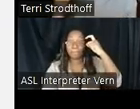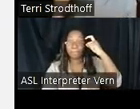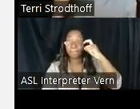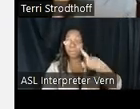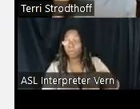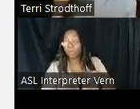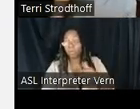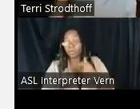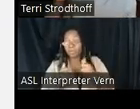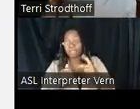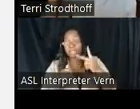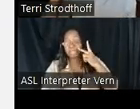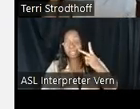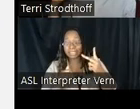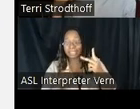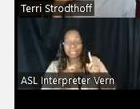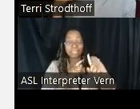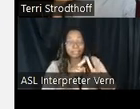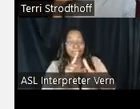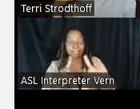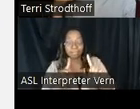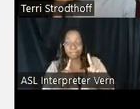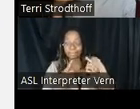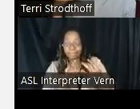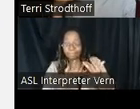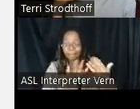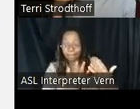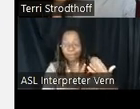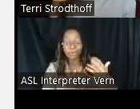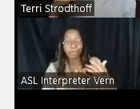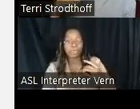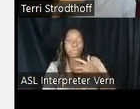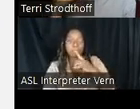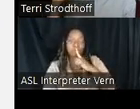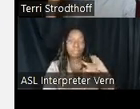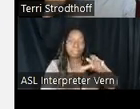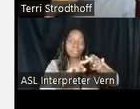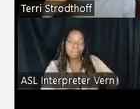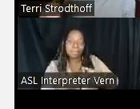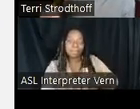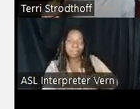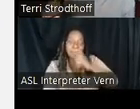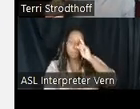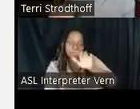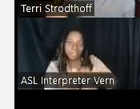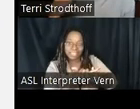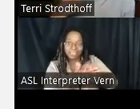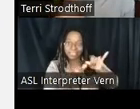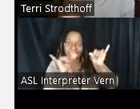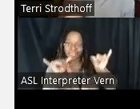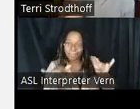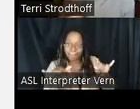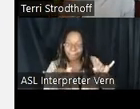of fire, it's focused on our belief system, our thoughts. When we are walking through the lens of water, it's focused